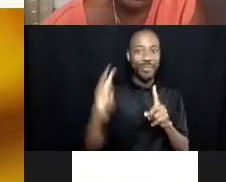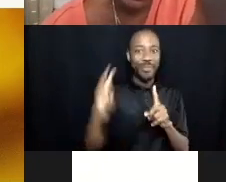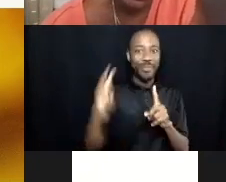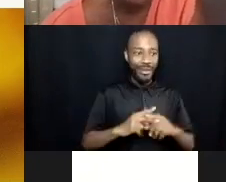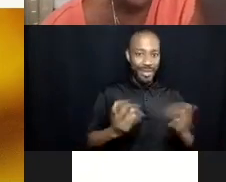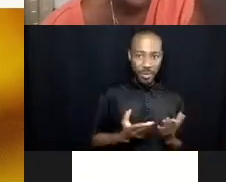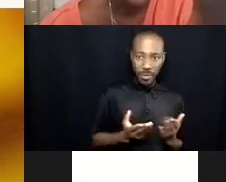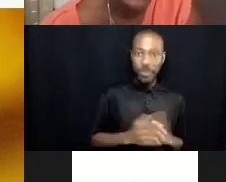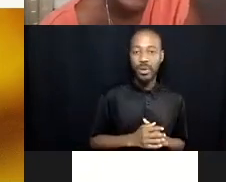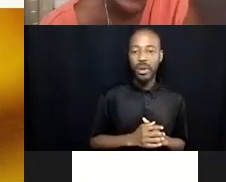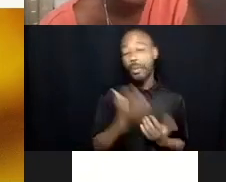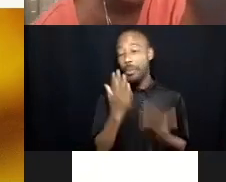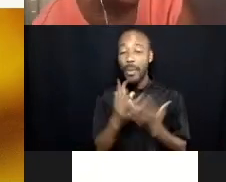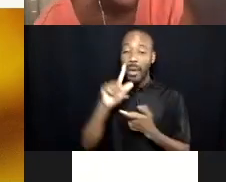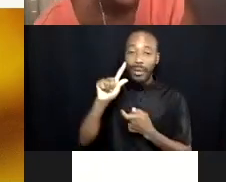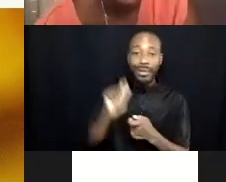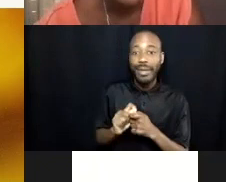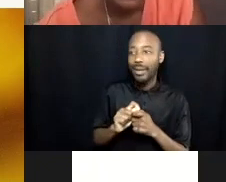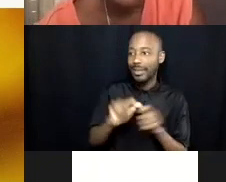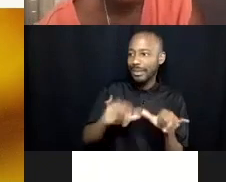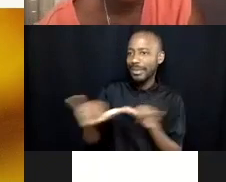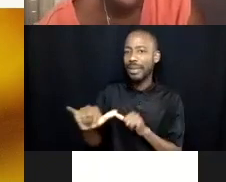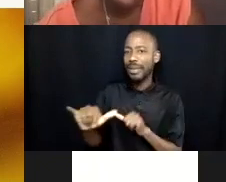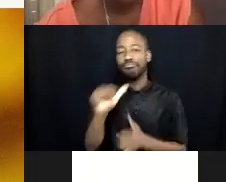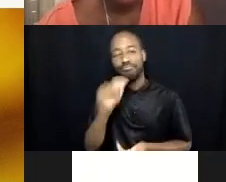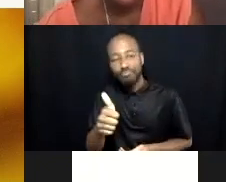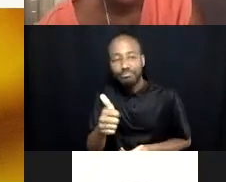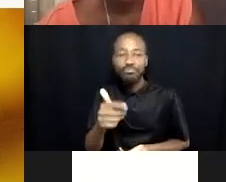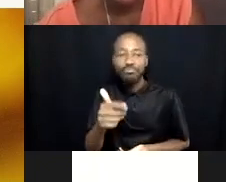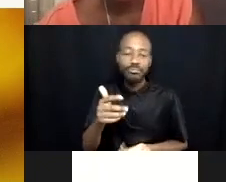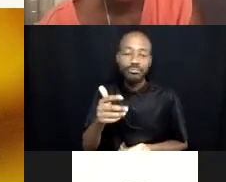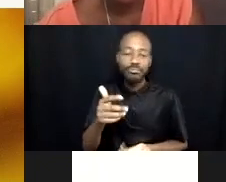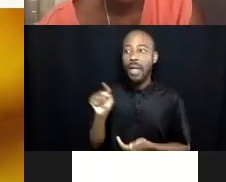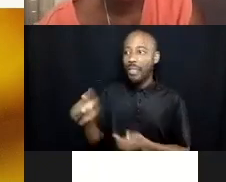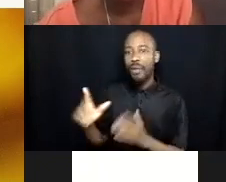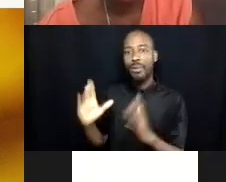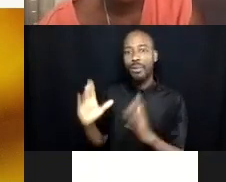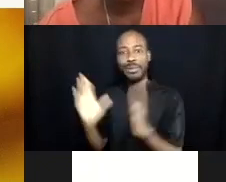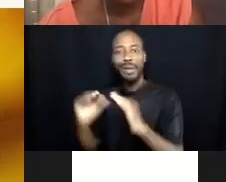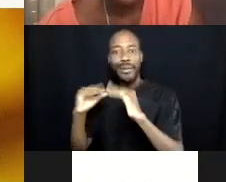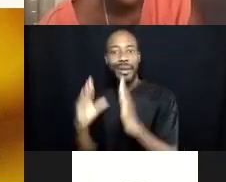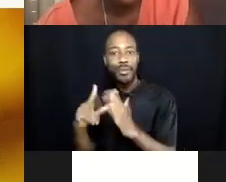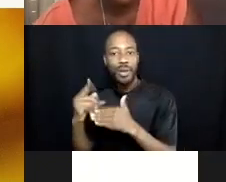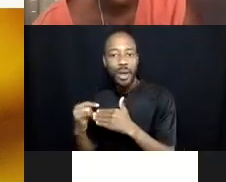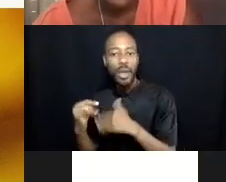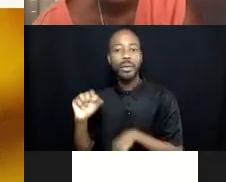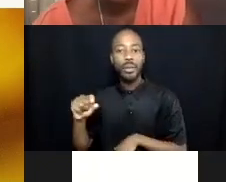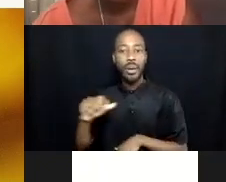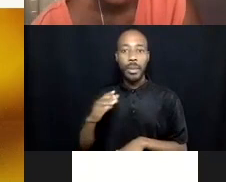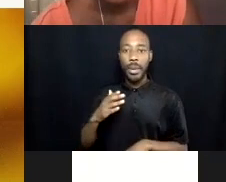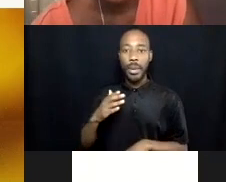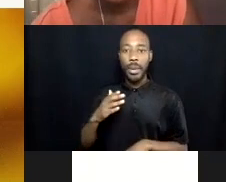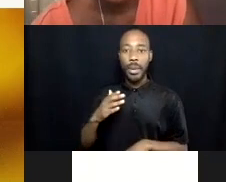there with their tiny house project, but yeah, we are looking at My Sister's